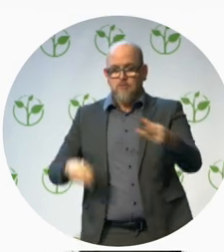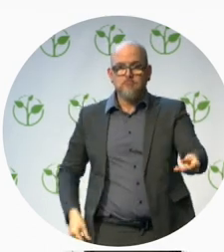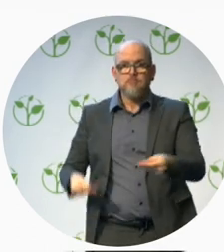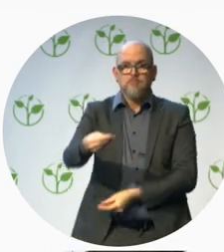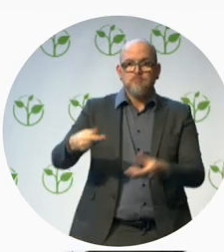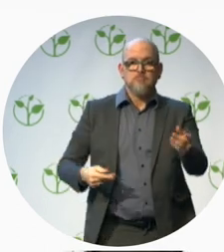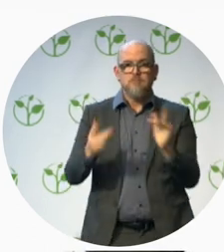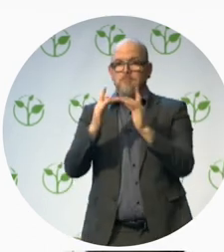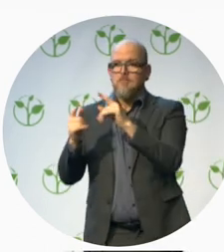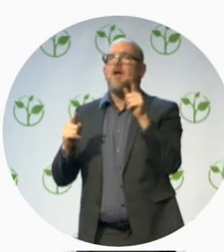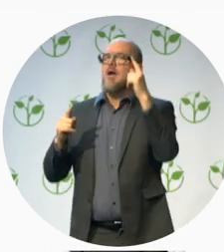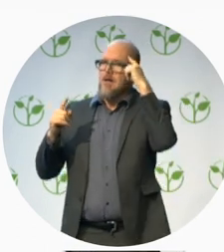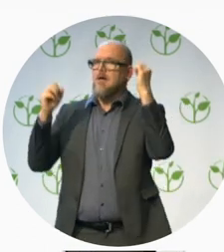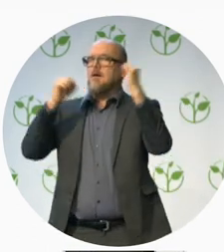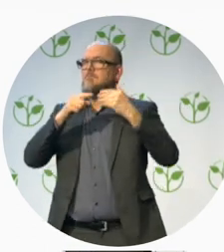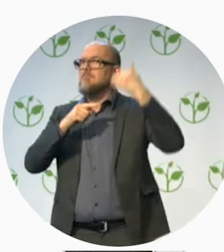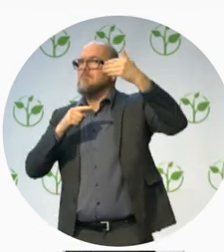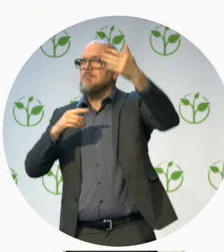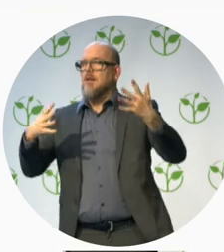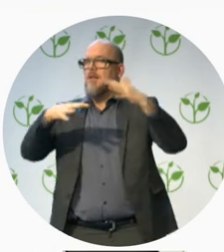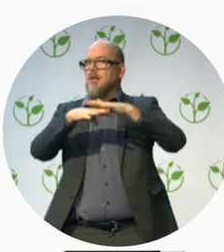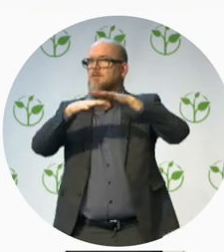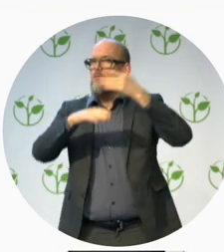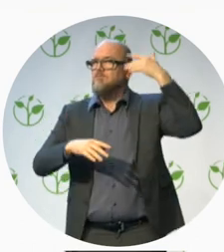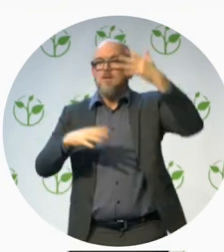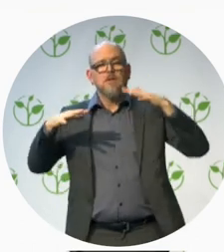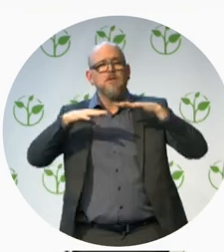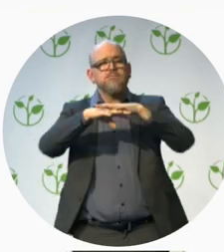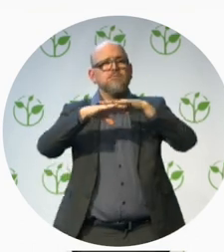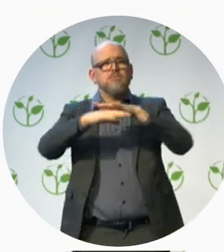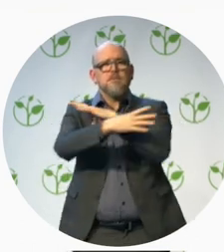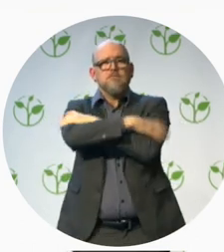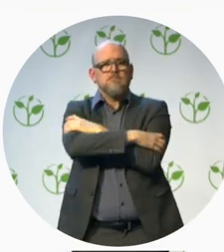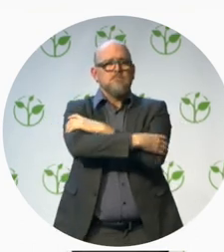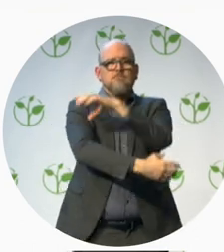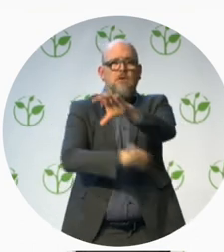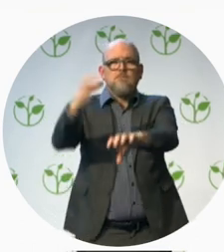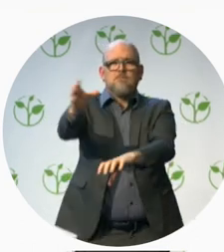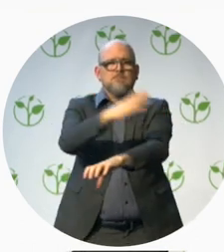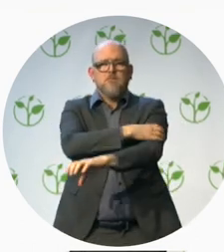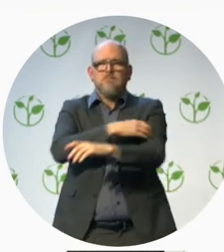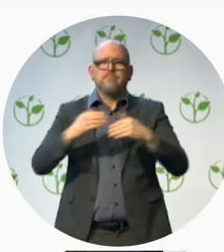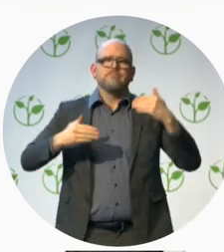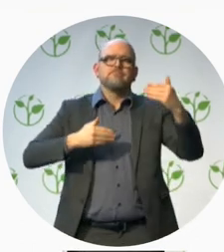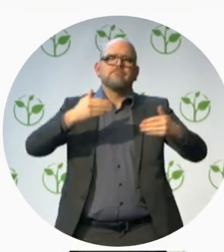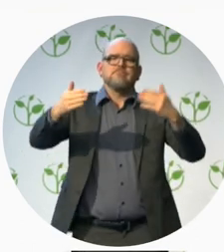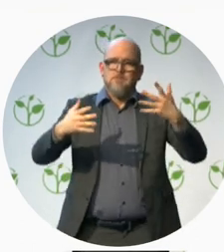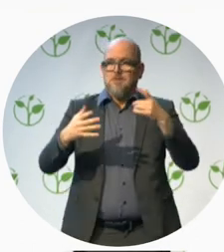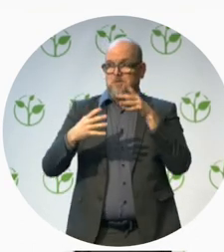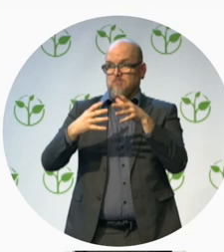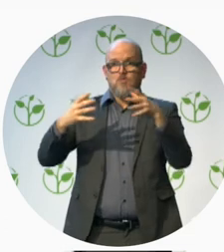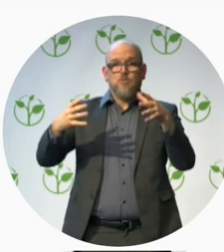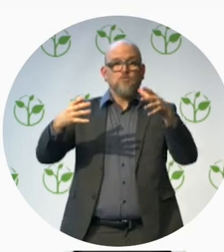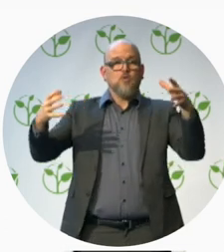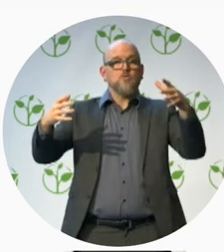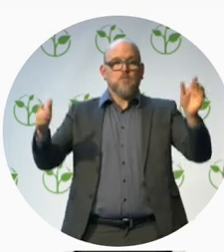are constantly spreading that change and that innovation to make even bigger collective impact.